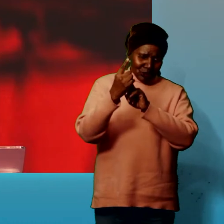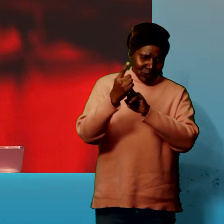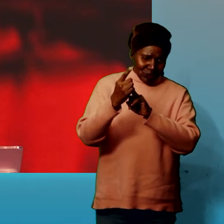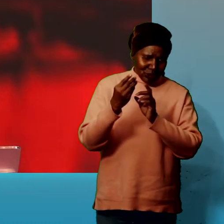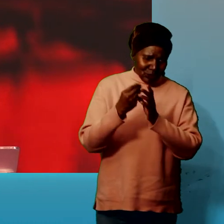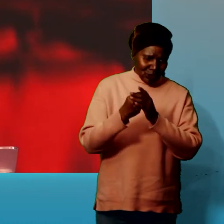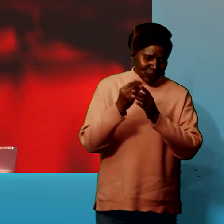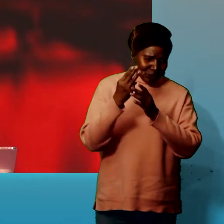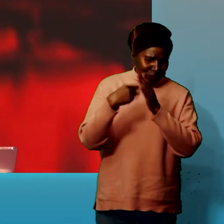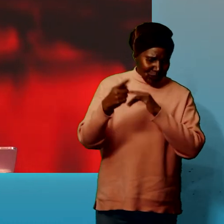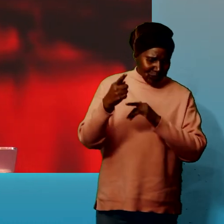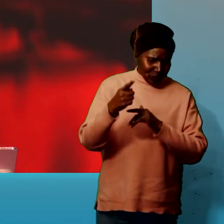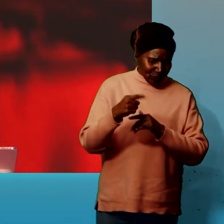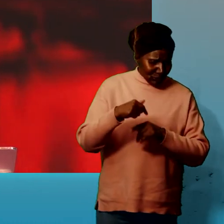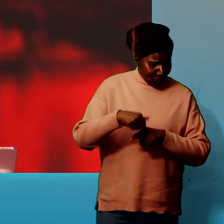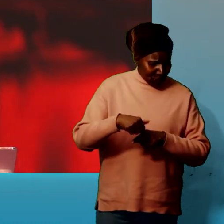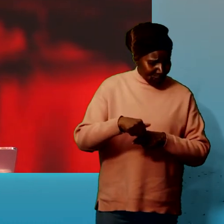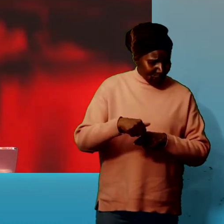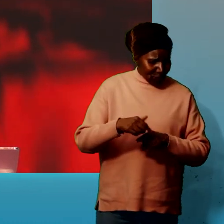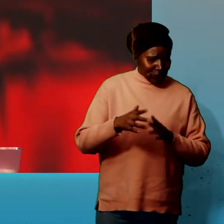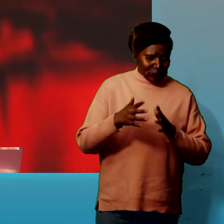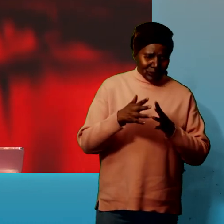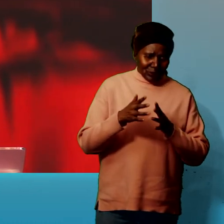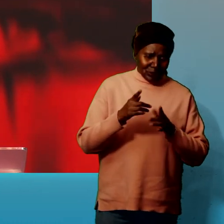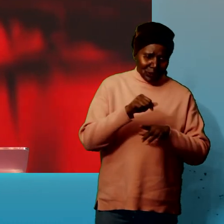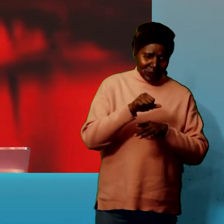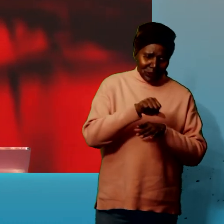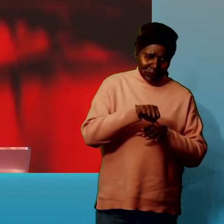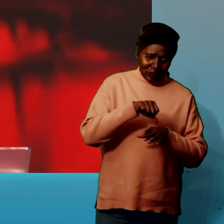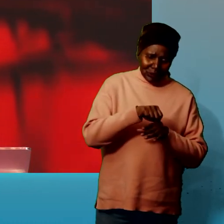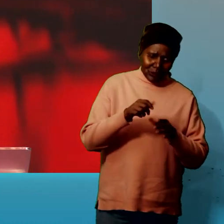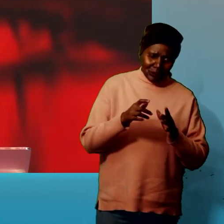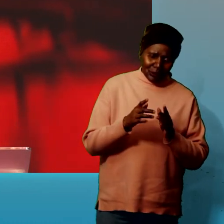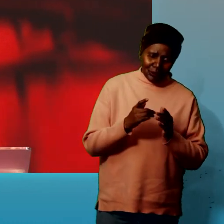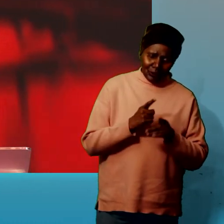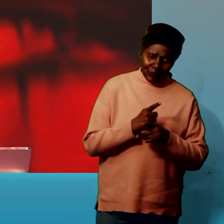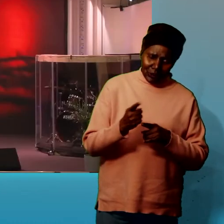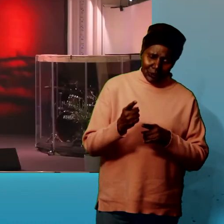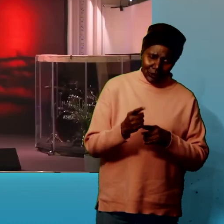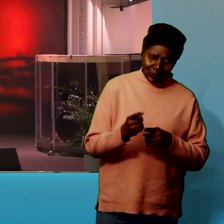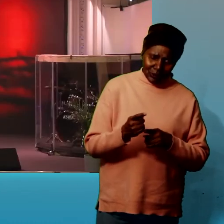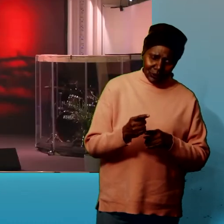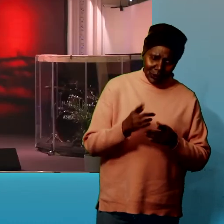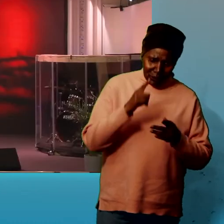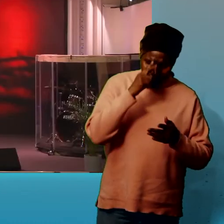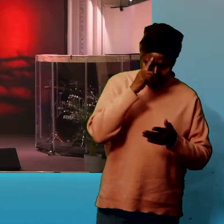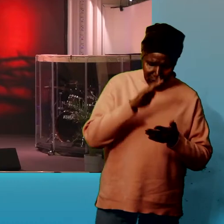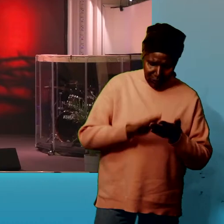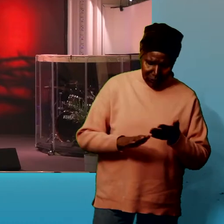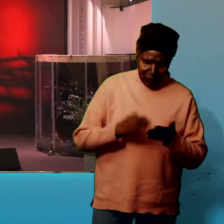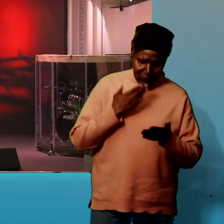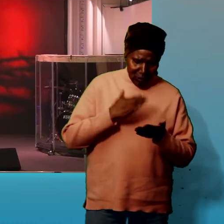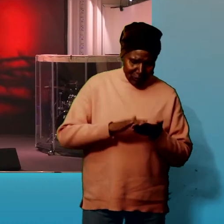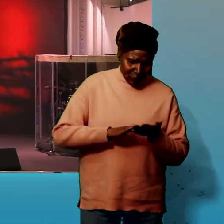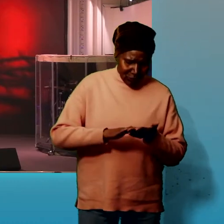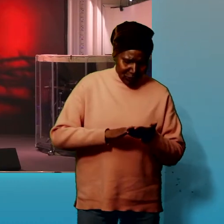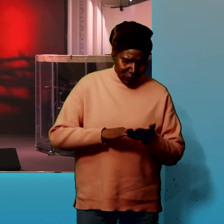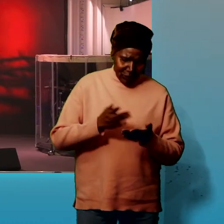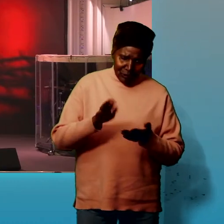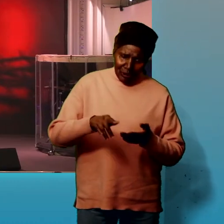The pinnacle of our Christian faith, the forgiveness that's found at